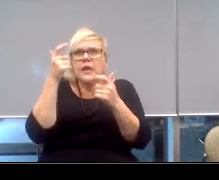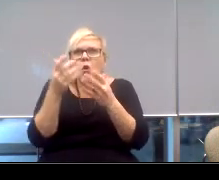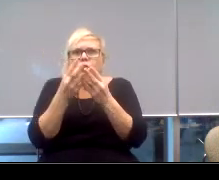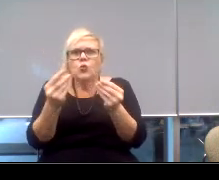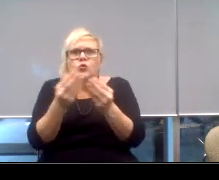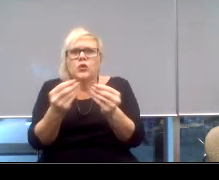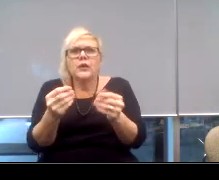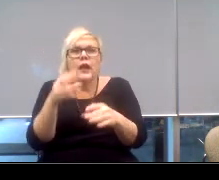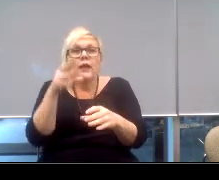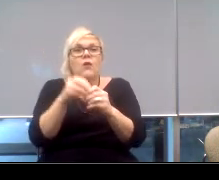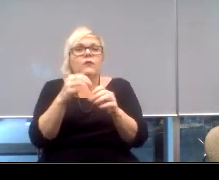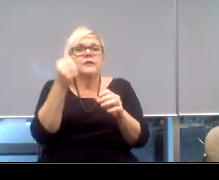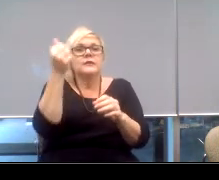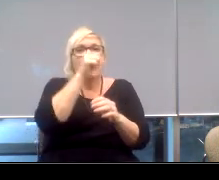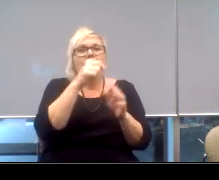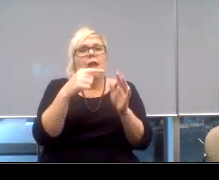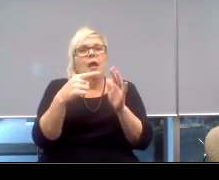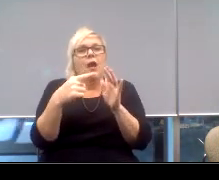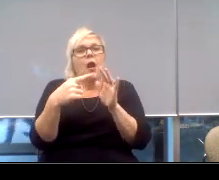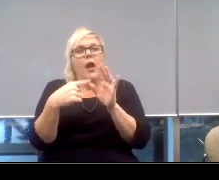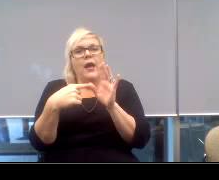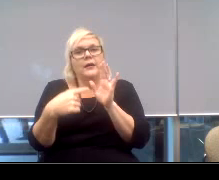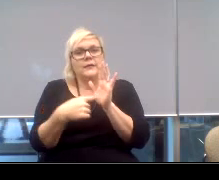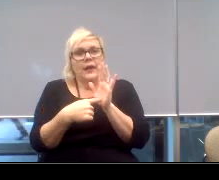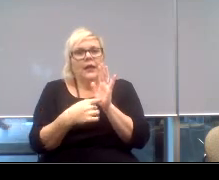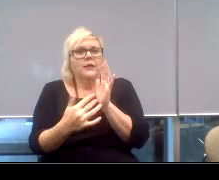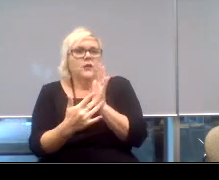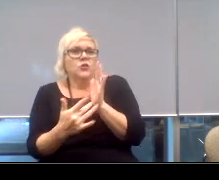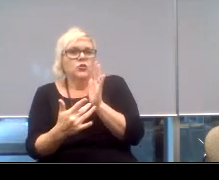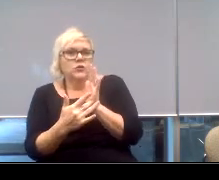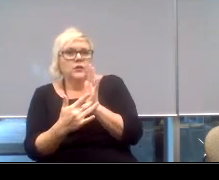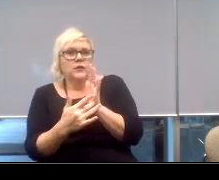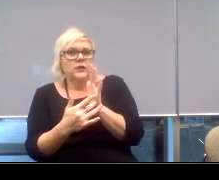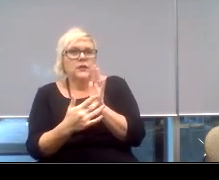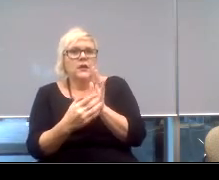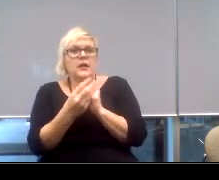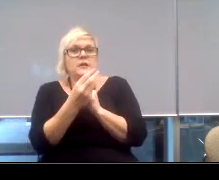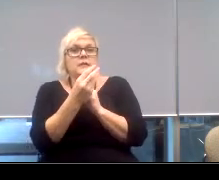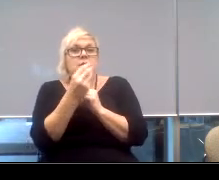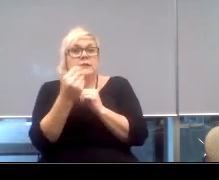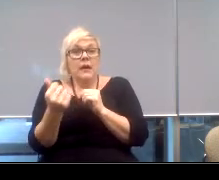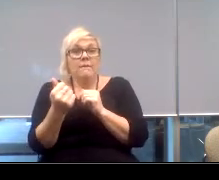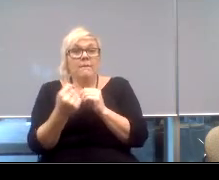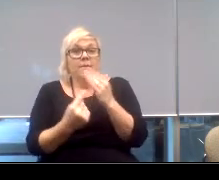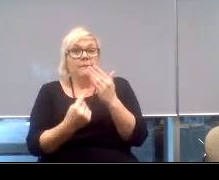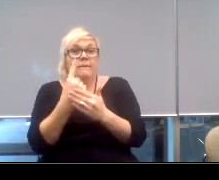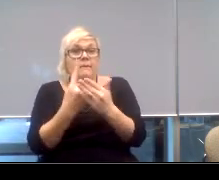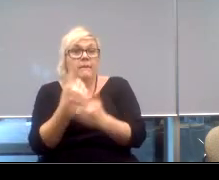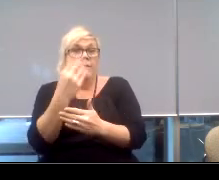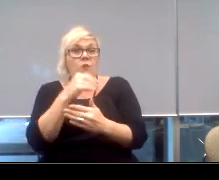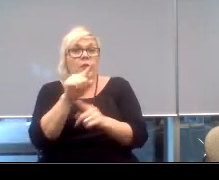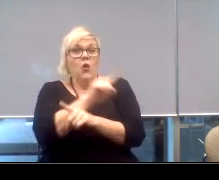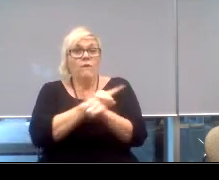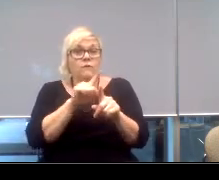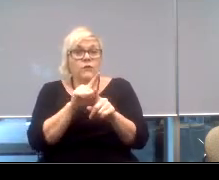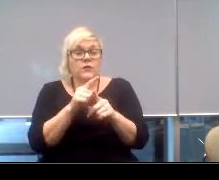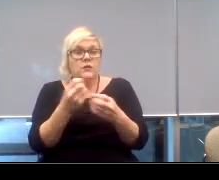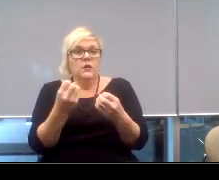AT. Indeed, several of the initiatives from that conference, including the pitch, were instrumental in spurring